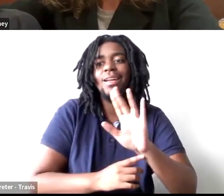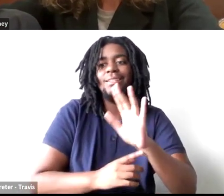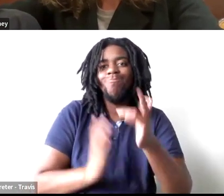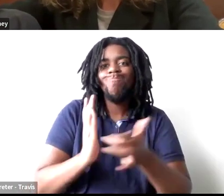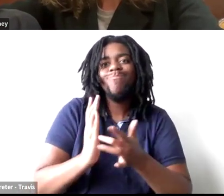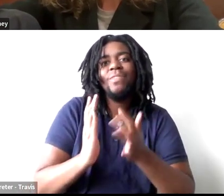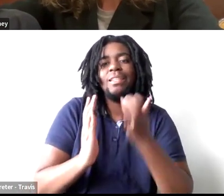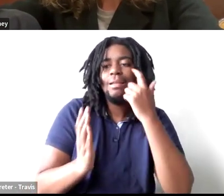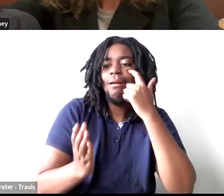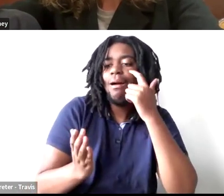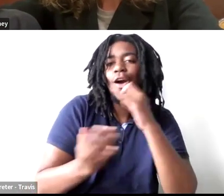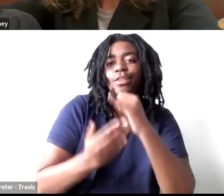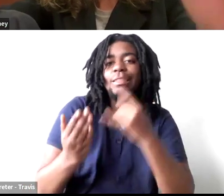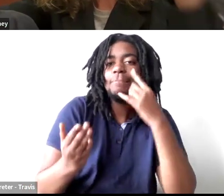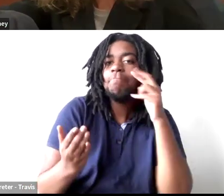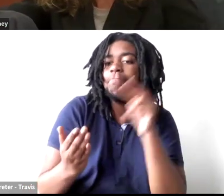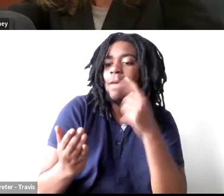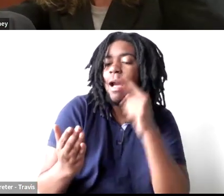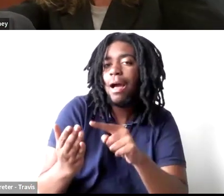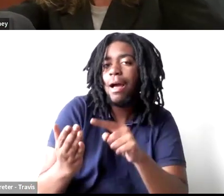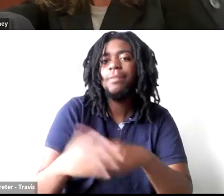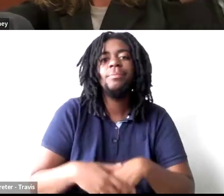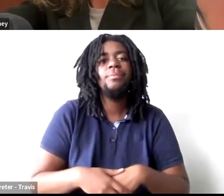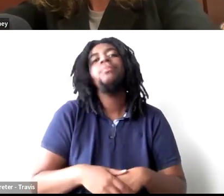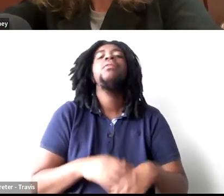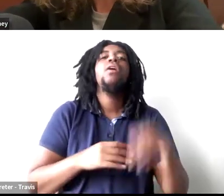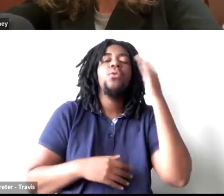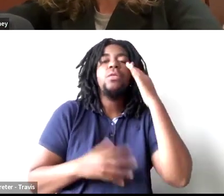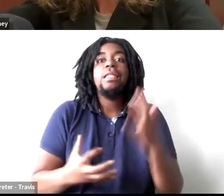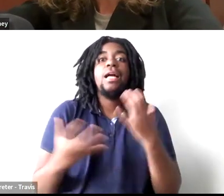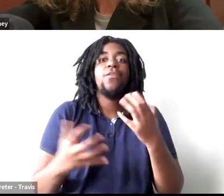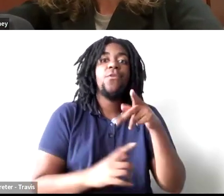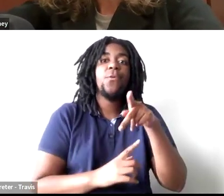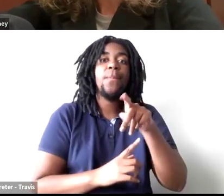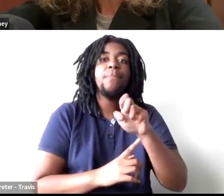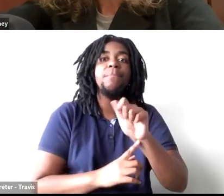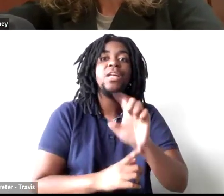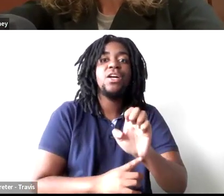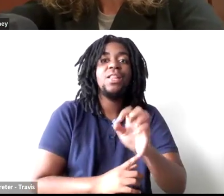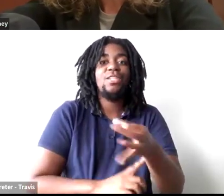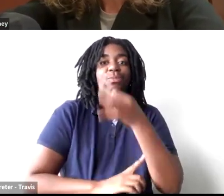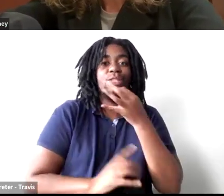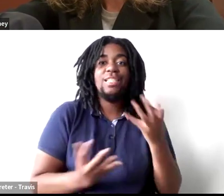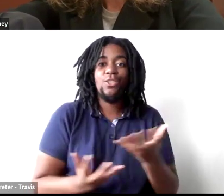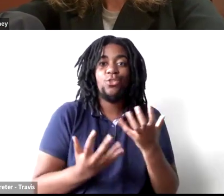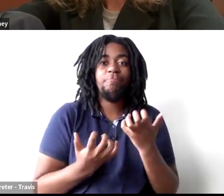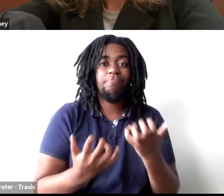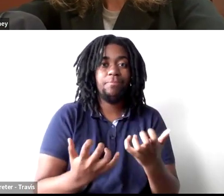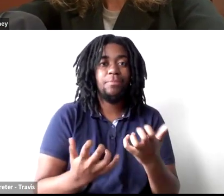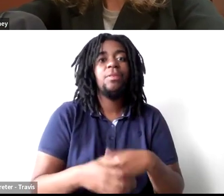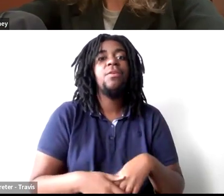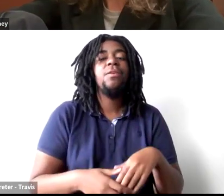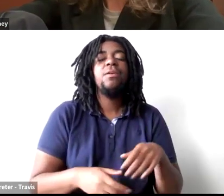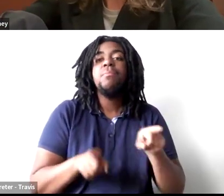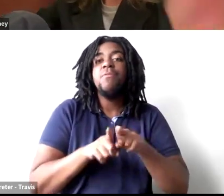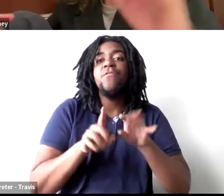I know there are a lot of Peale experts in the audience, as well as family, friends, descendants,